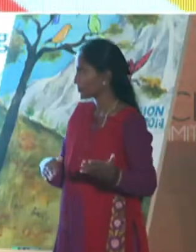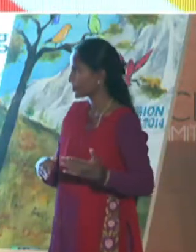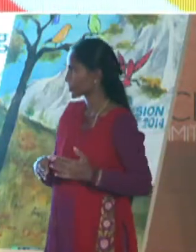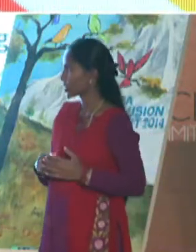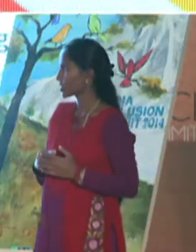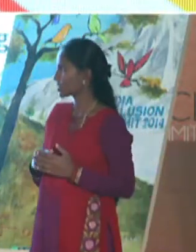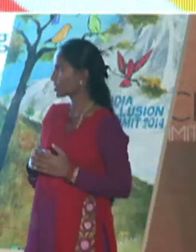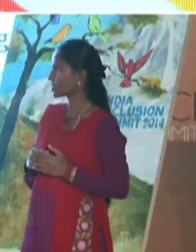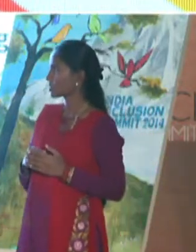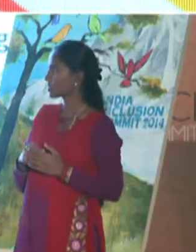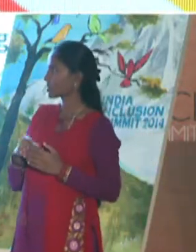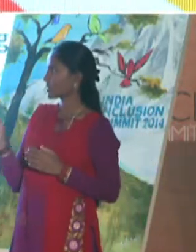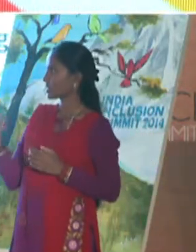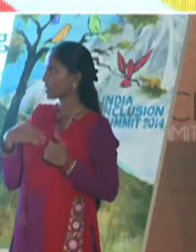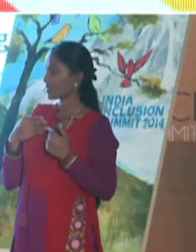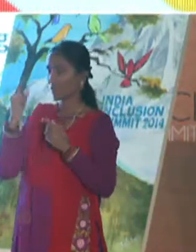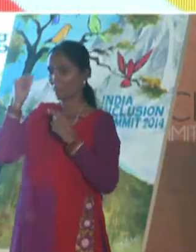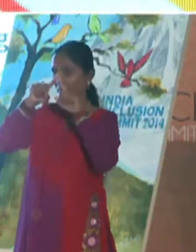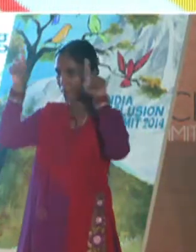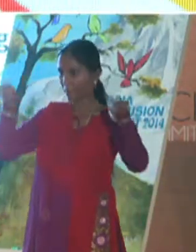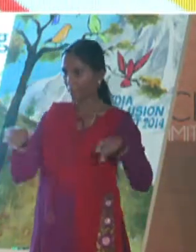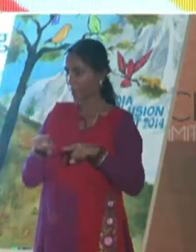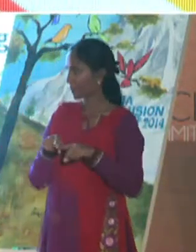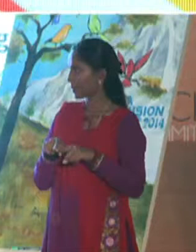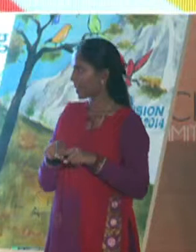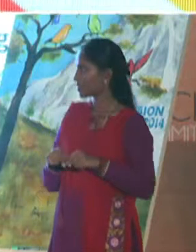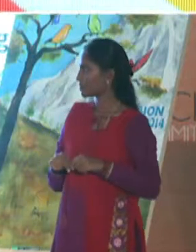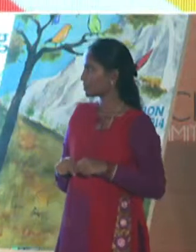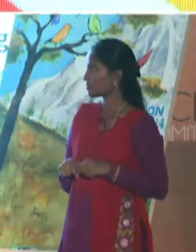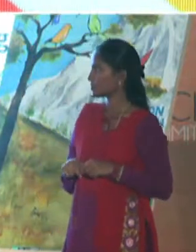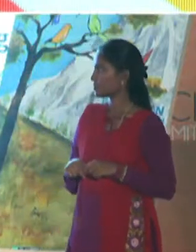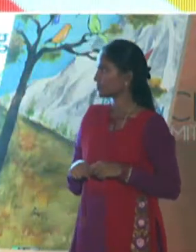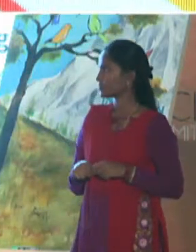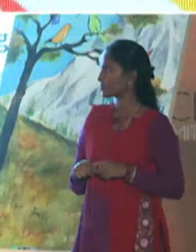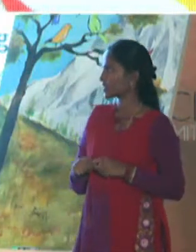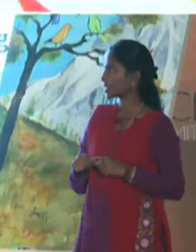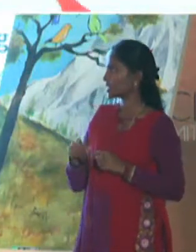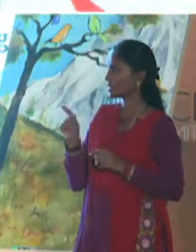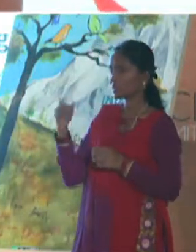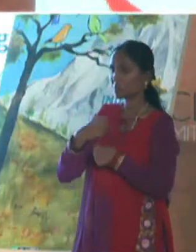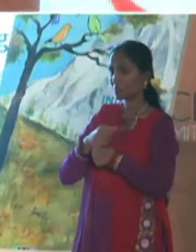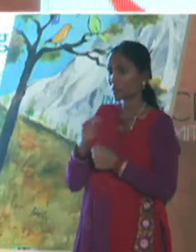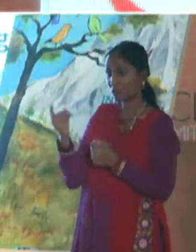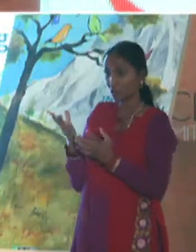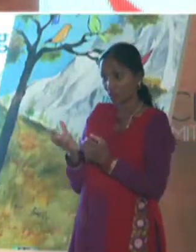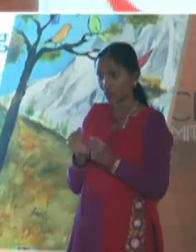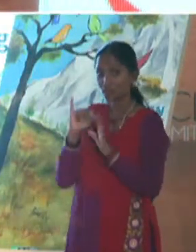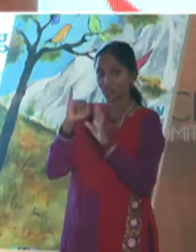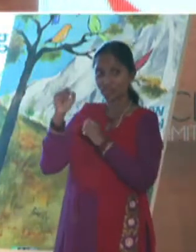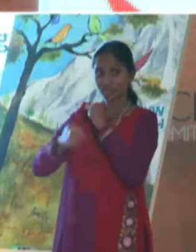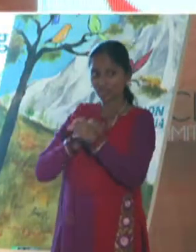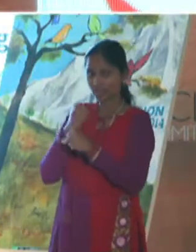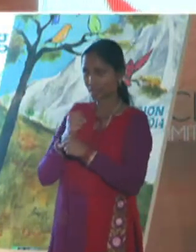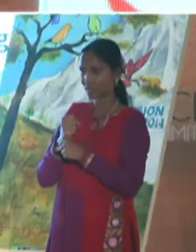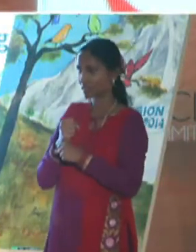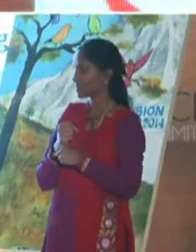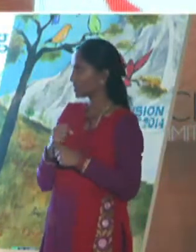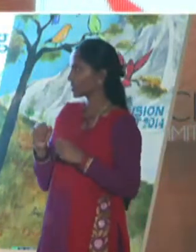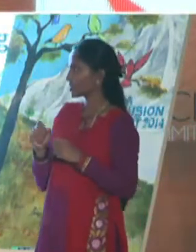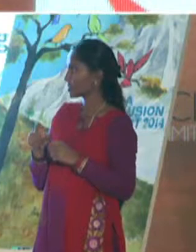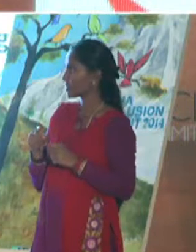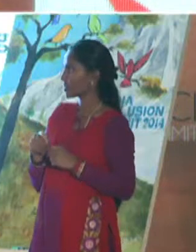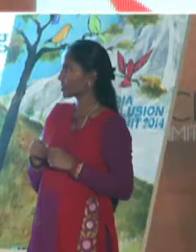tell me what's on the blackboard and I help you with English. It took us 6 years because we had planned to do this in 4 years. It took